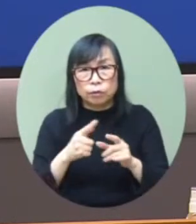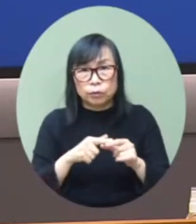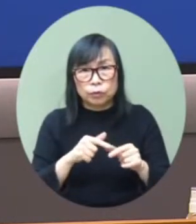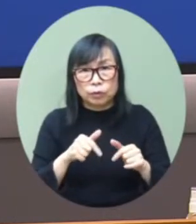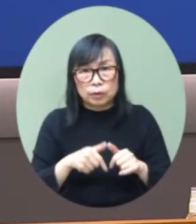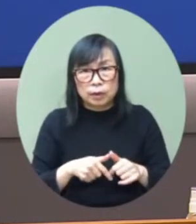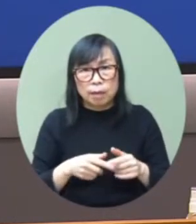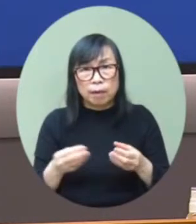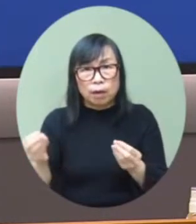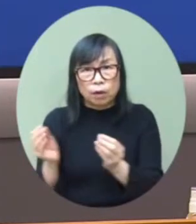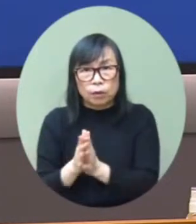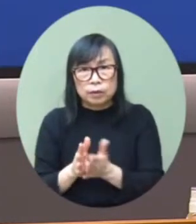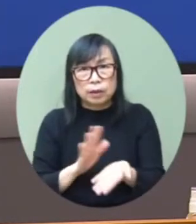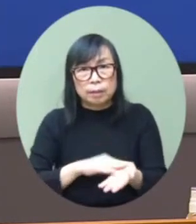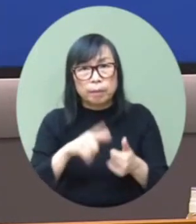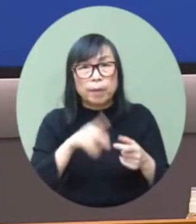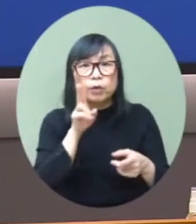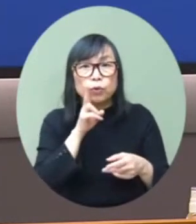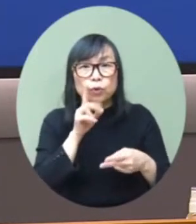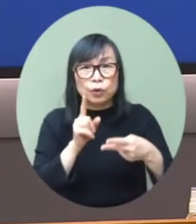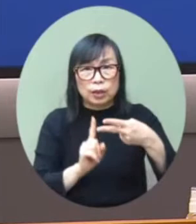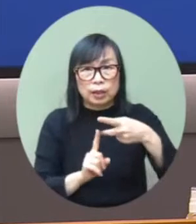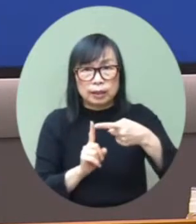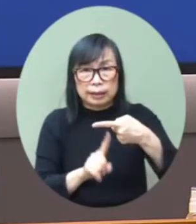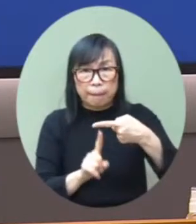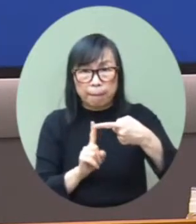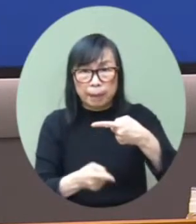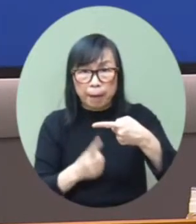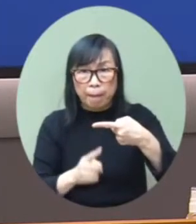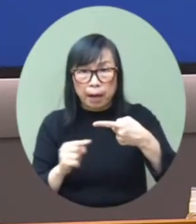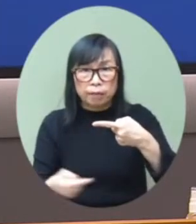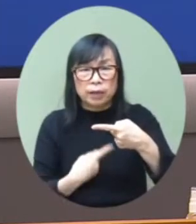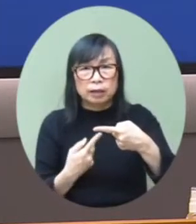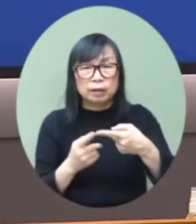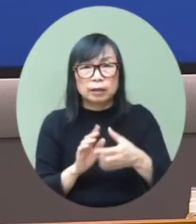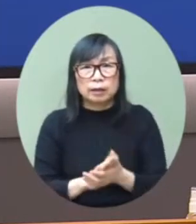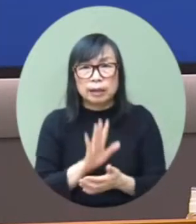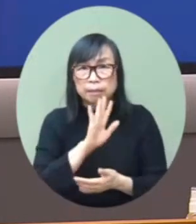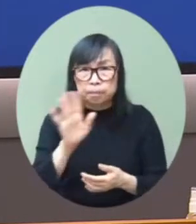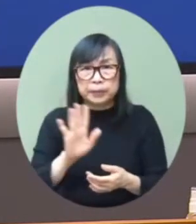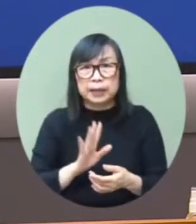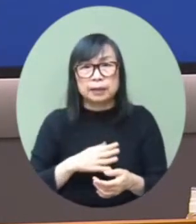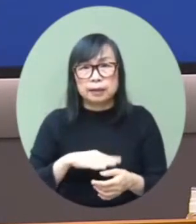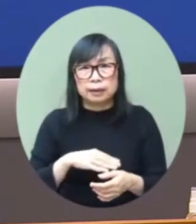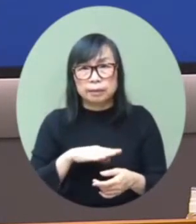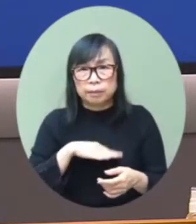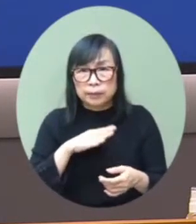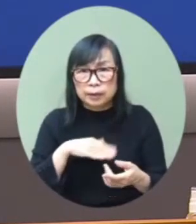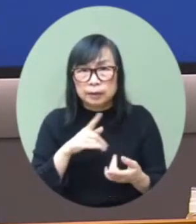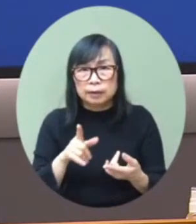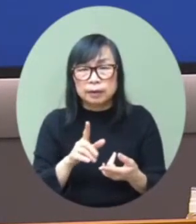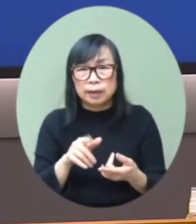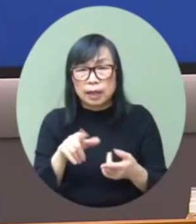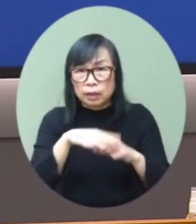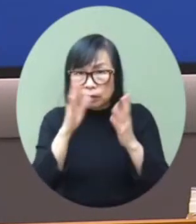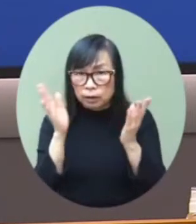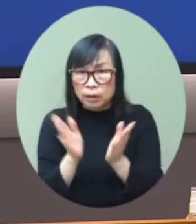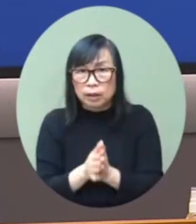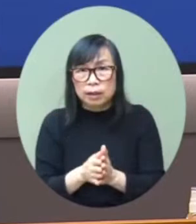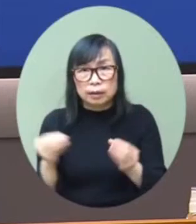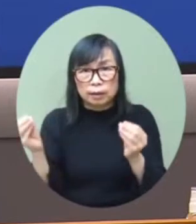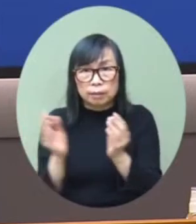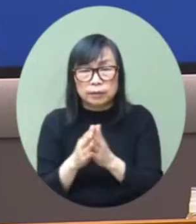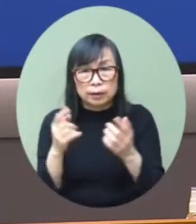denominator is based on the CHP total cases, which is about 1 million. And he said there should be more than